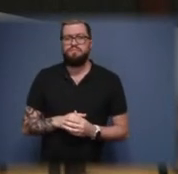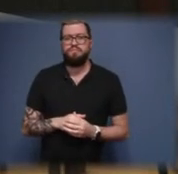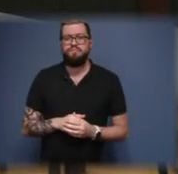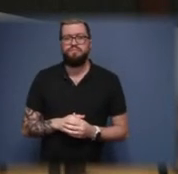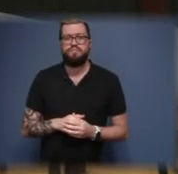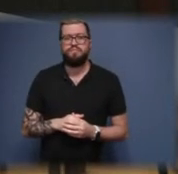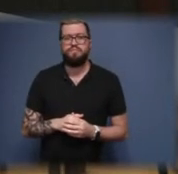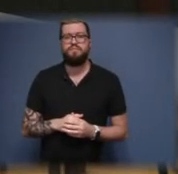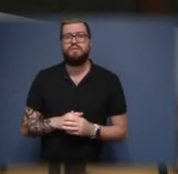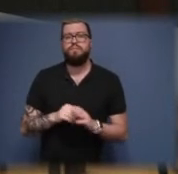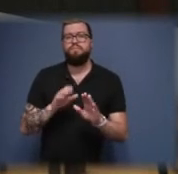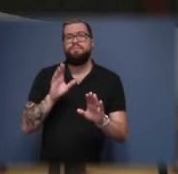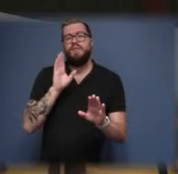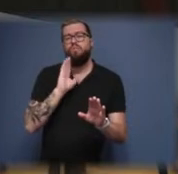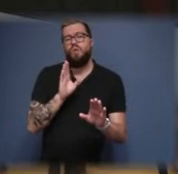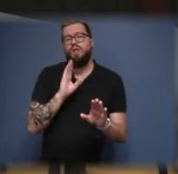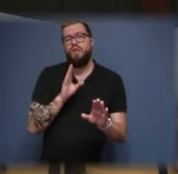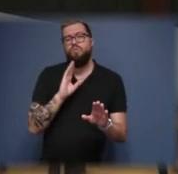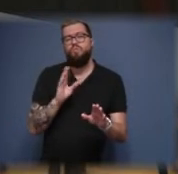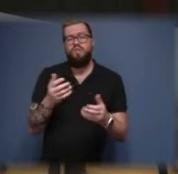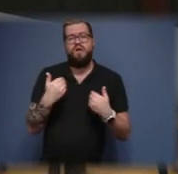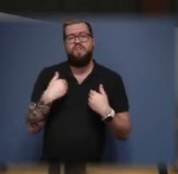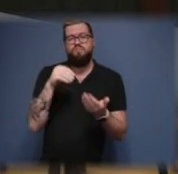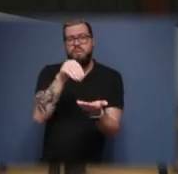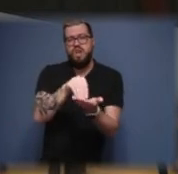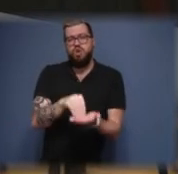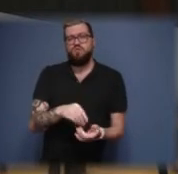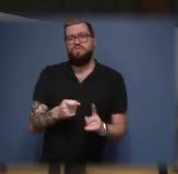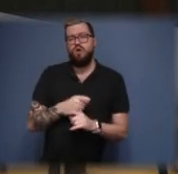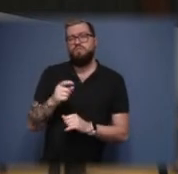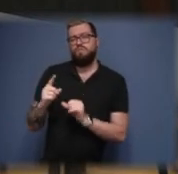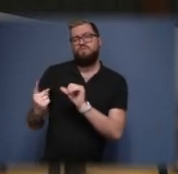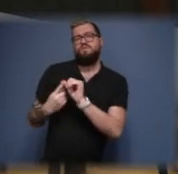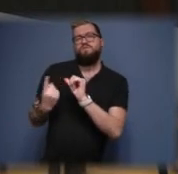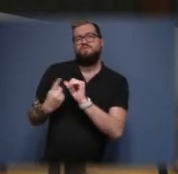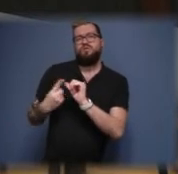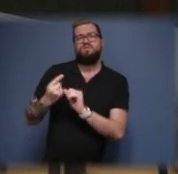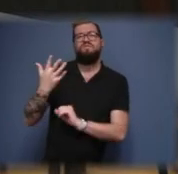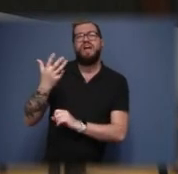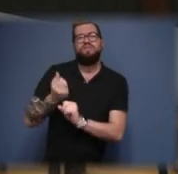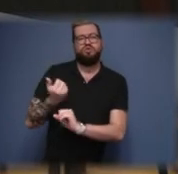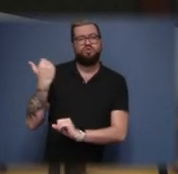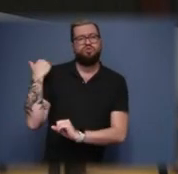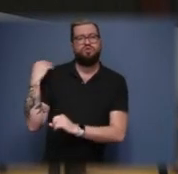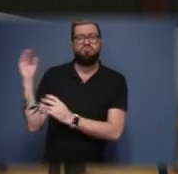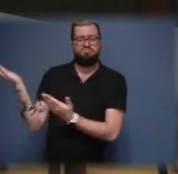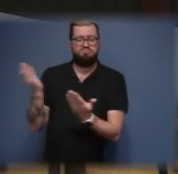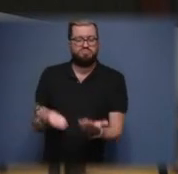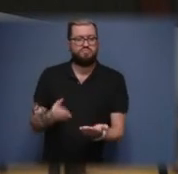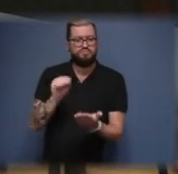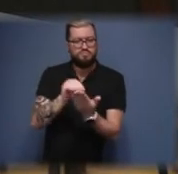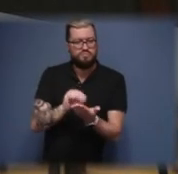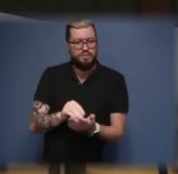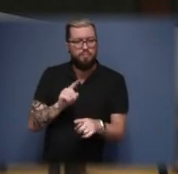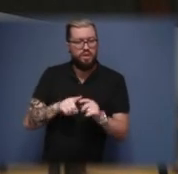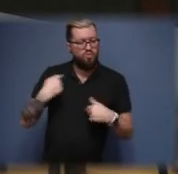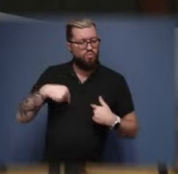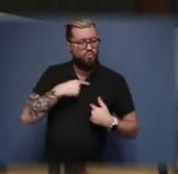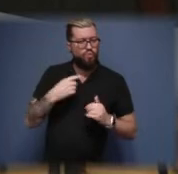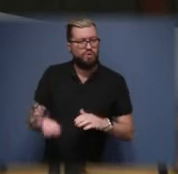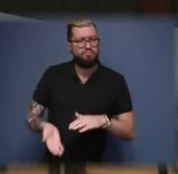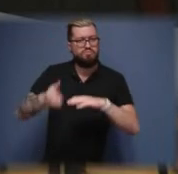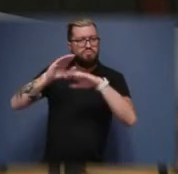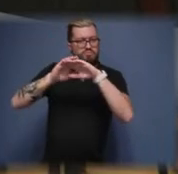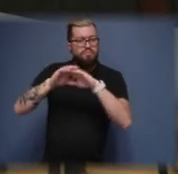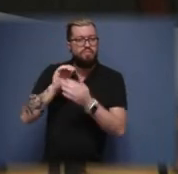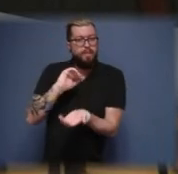and I will get my notes from the original 5 years ago, but have we upgraded the